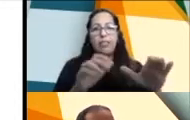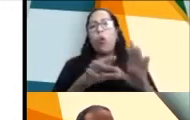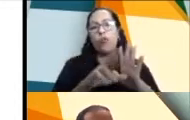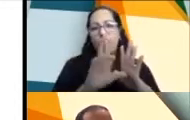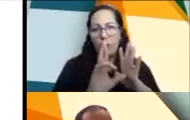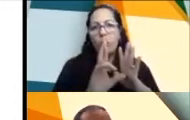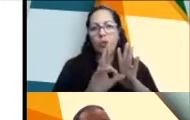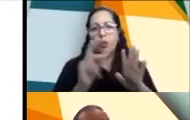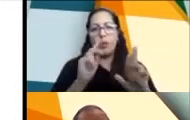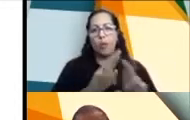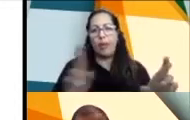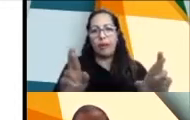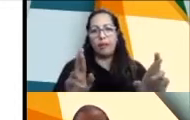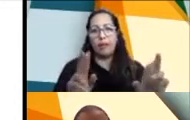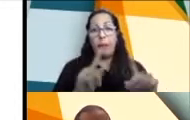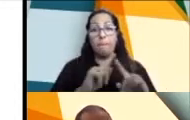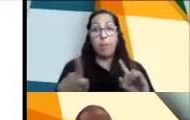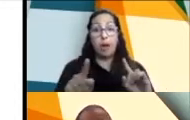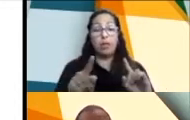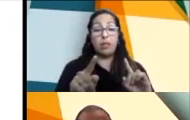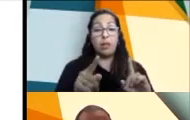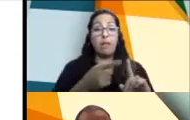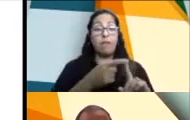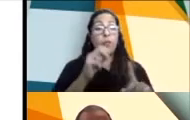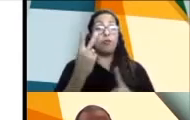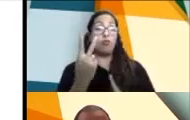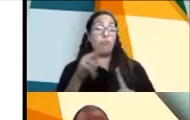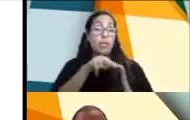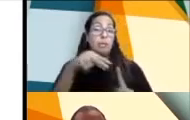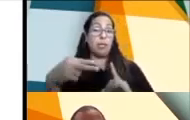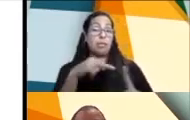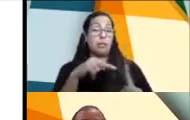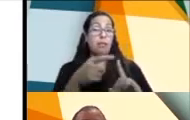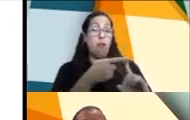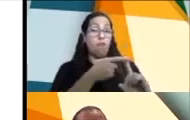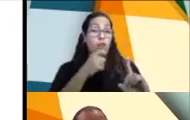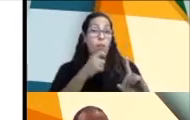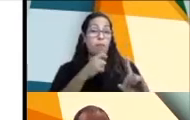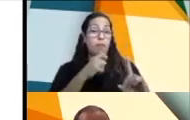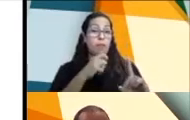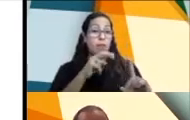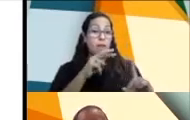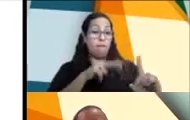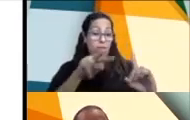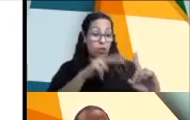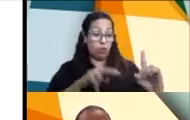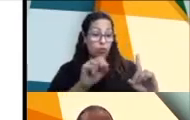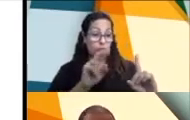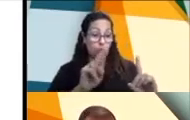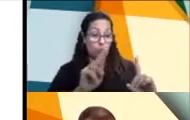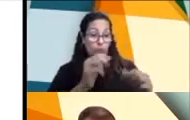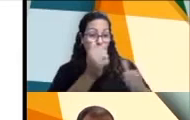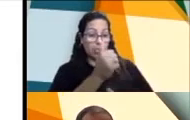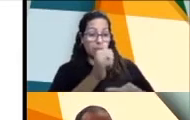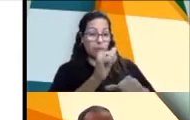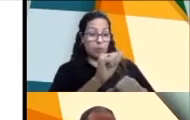that need to be prepared. But from two perspectives, from the perspective of reviewing the subrecipient work, or in